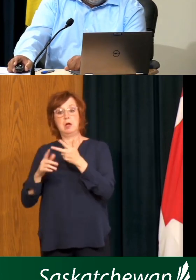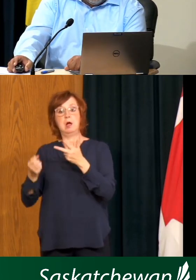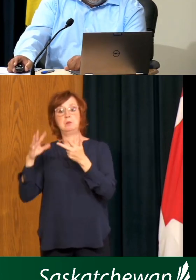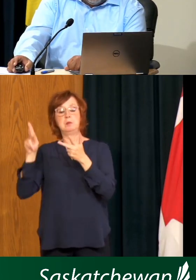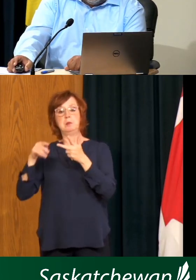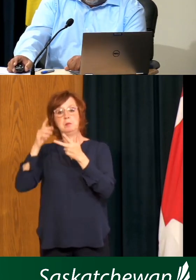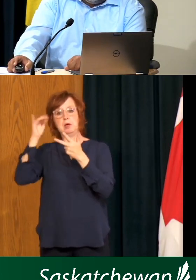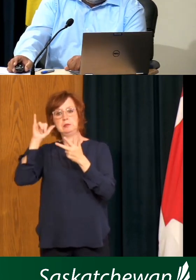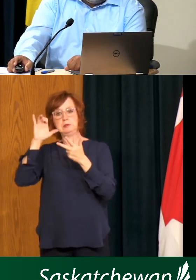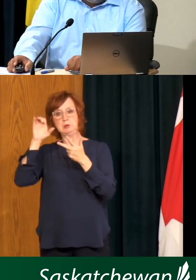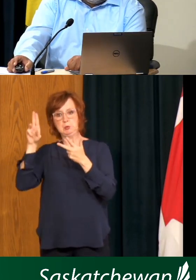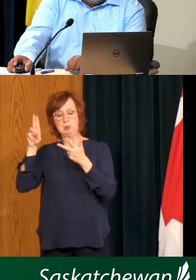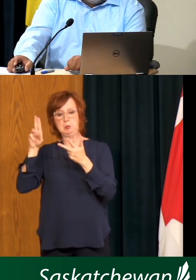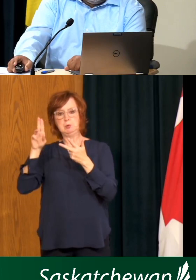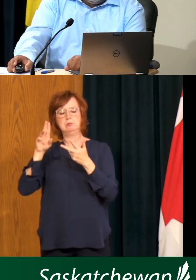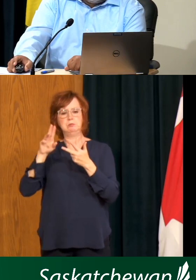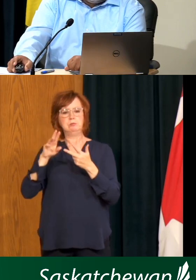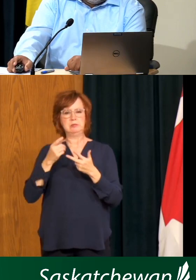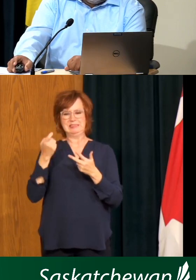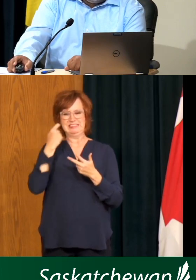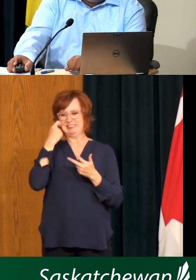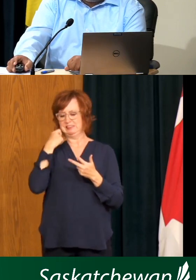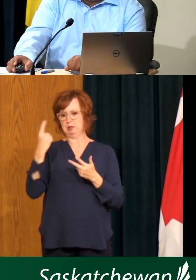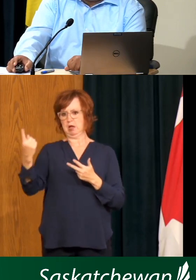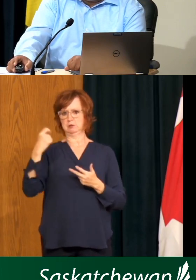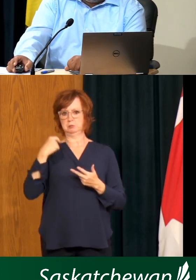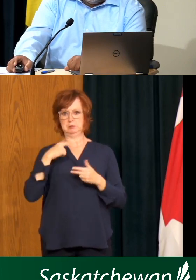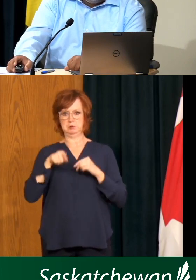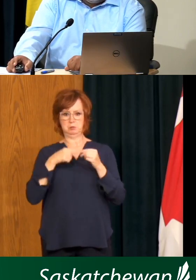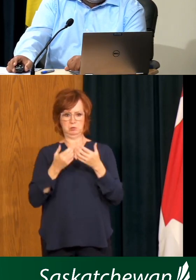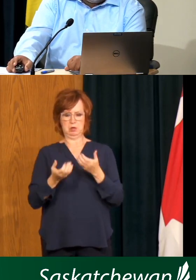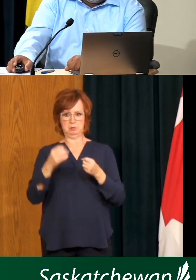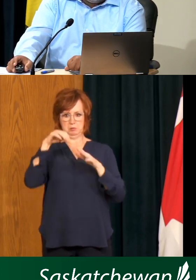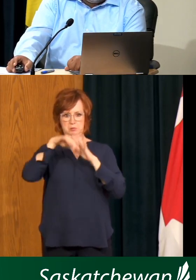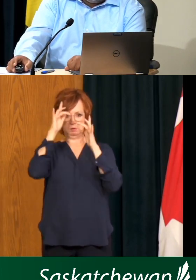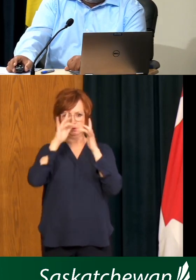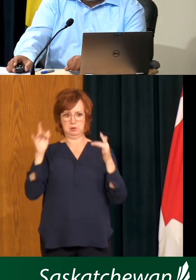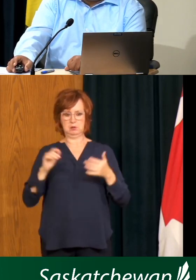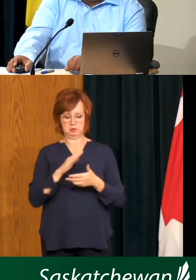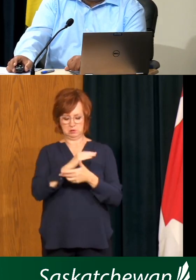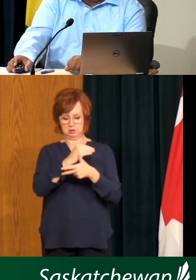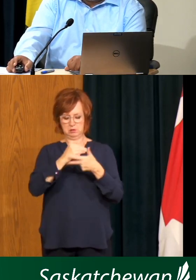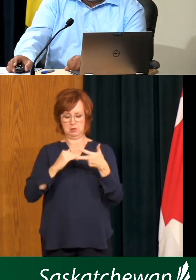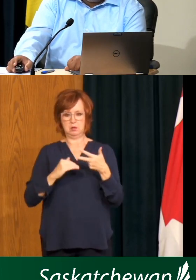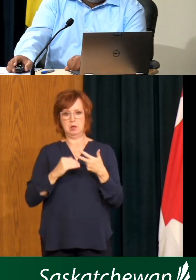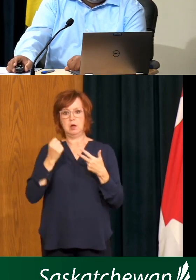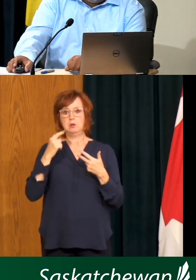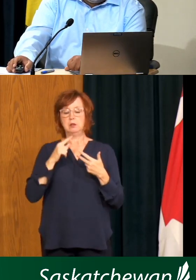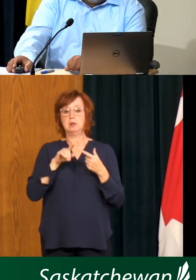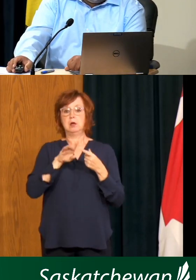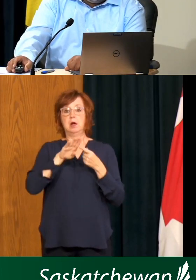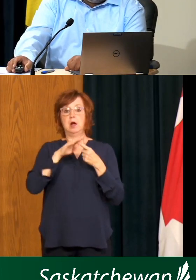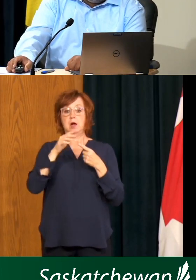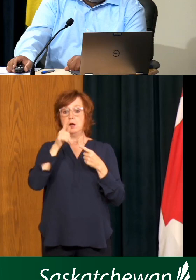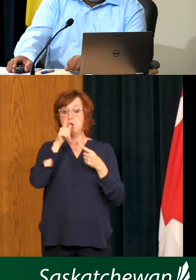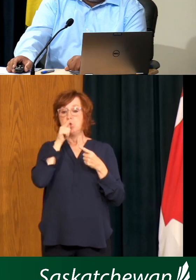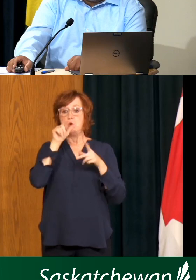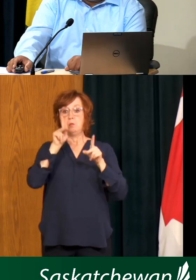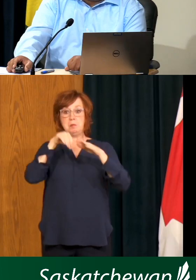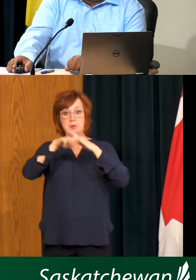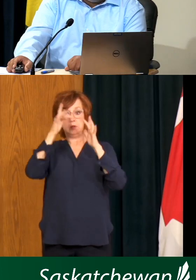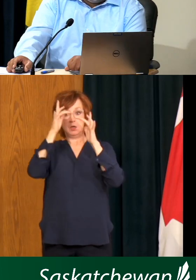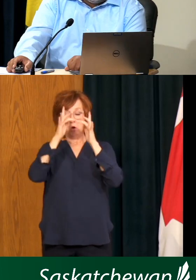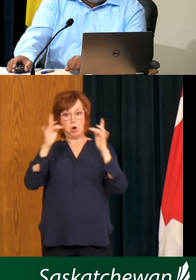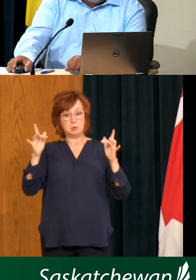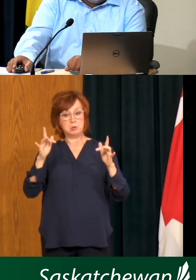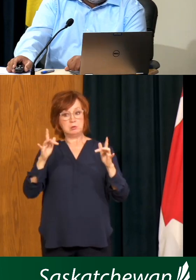came. I think we have to appreciate that hospitalizations have happened in Saskatchewan in every age group. We've had, till date,